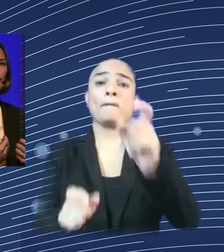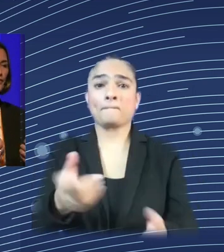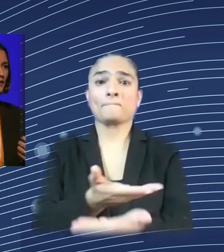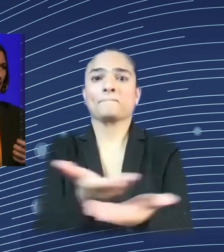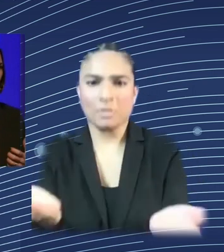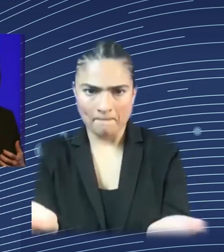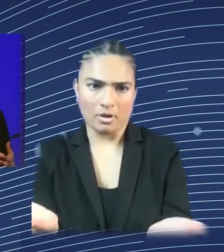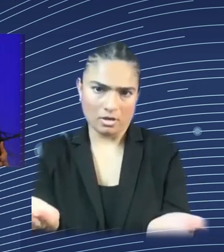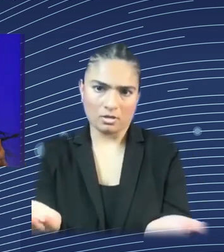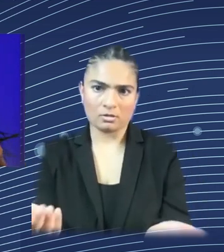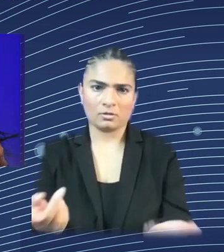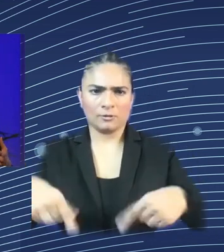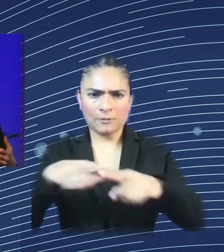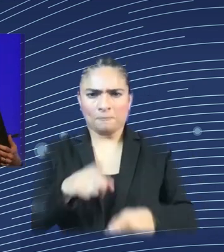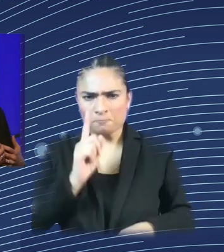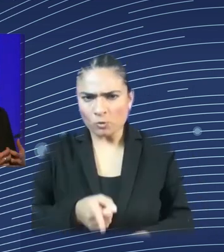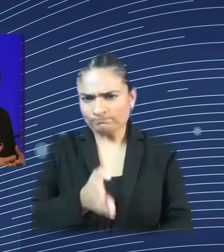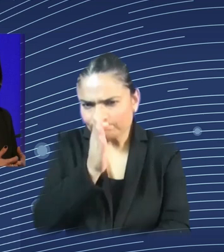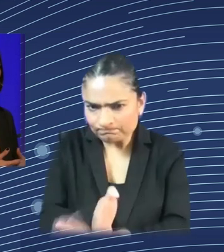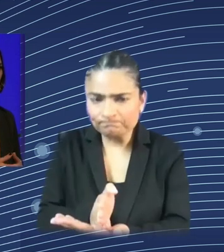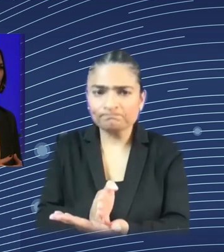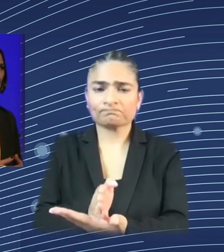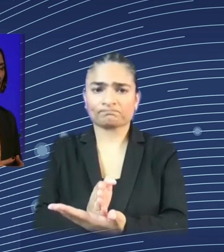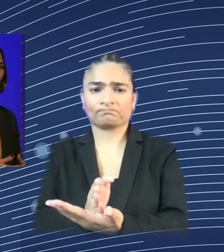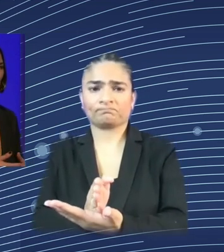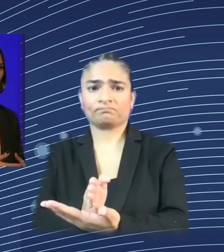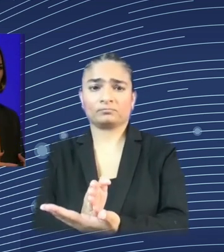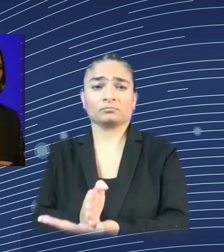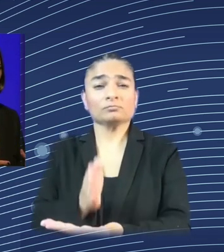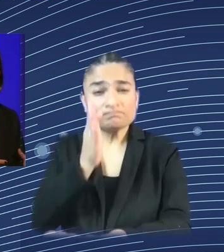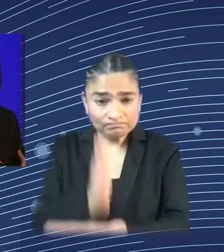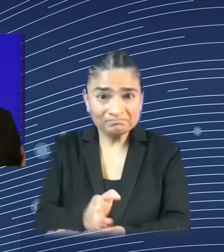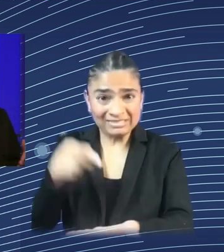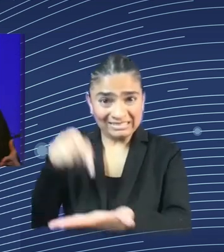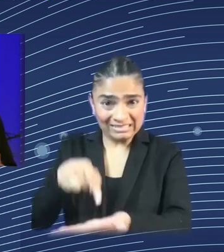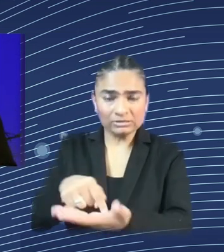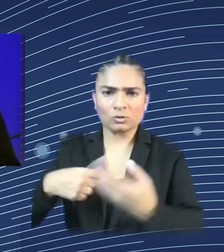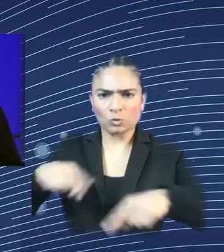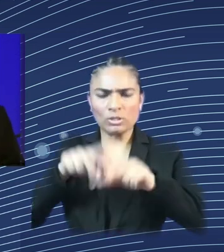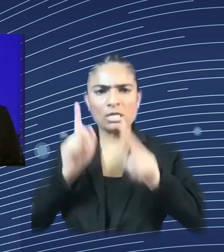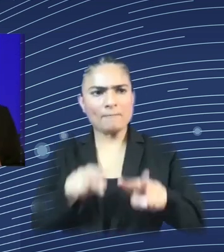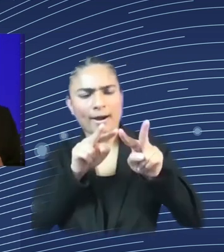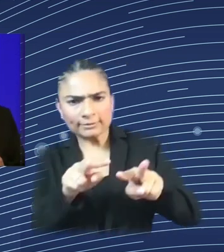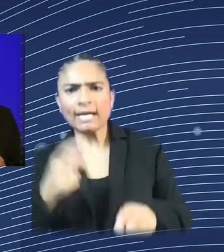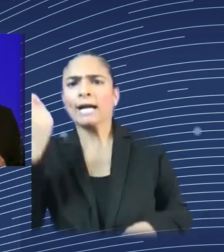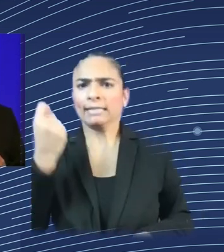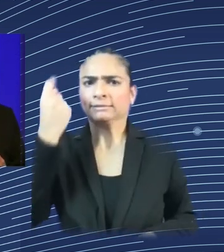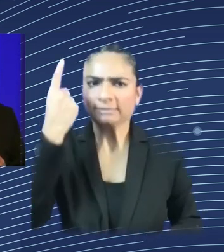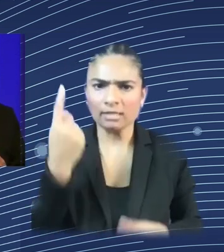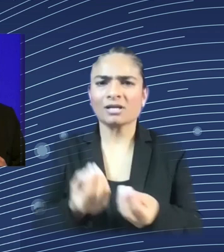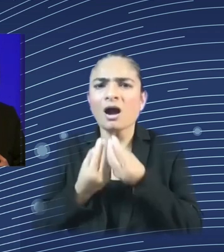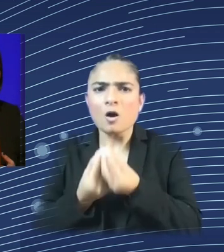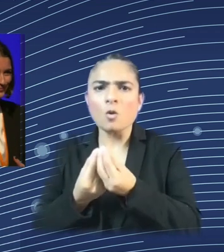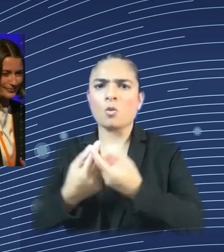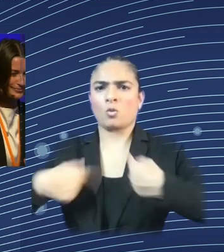we can use the advantages of generative AI without infringing privacy. Thanks a lot.